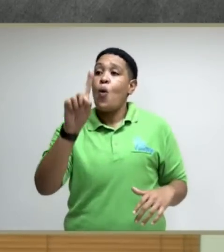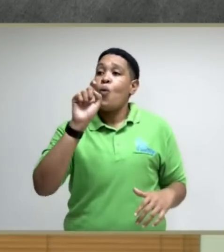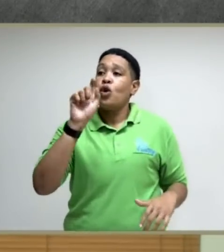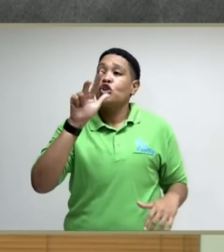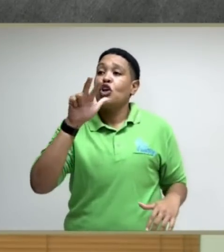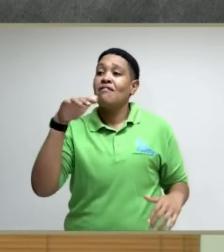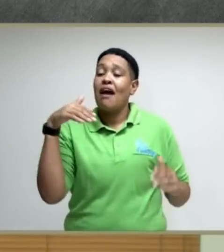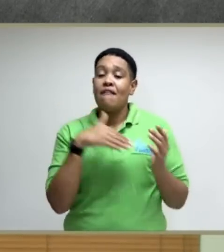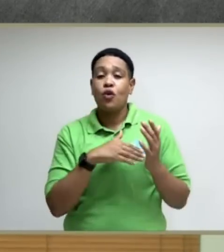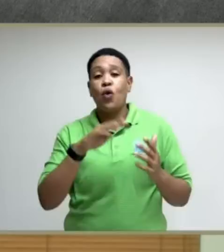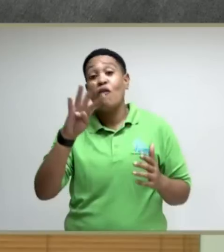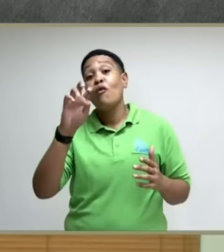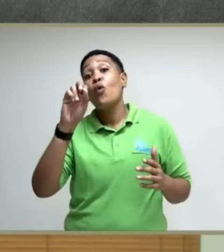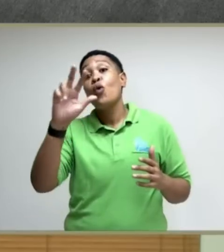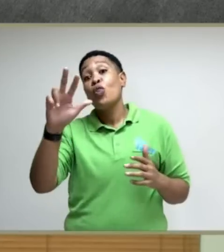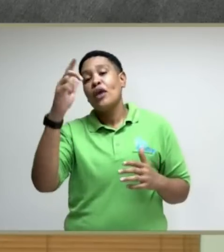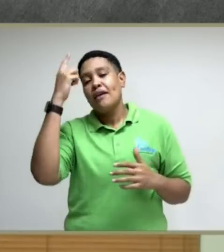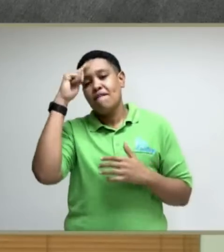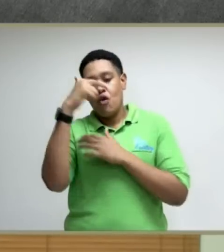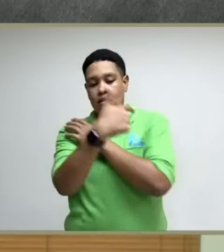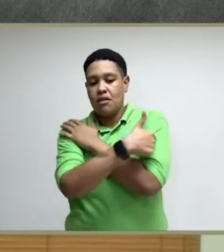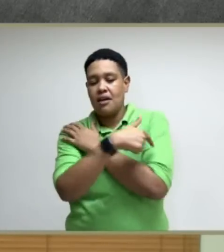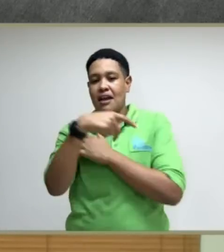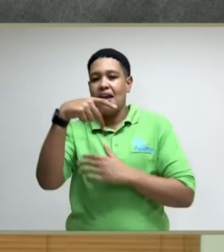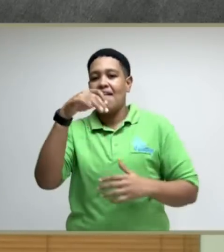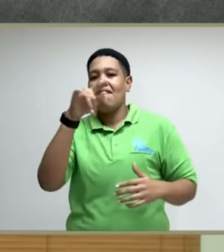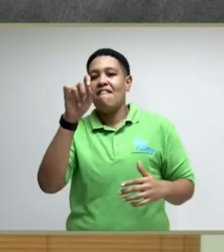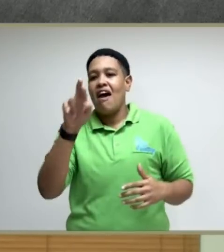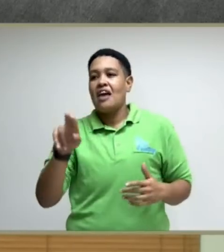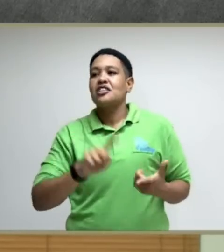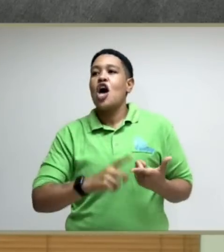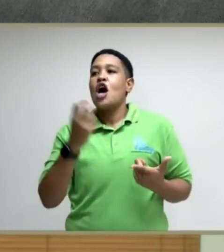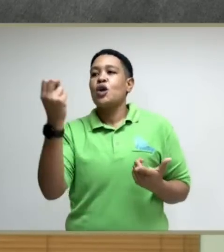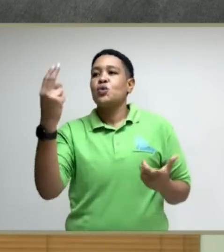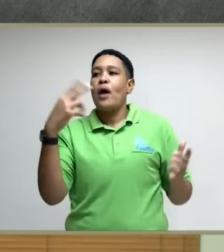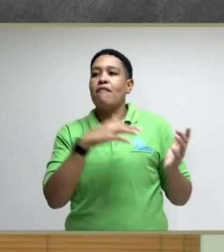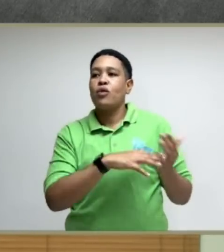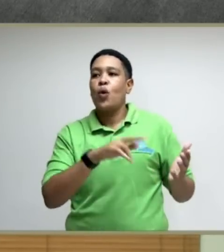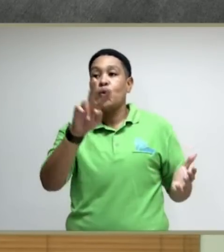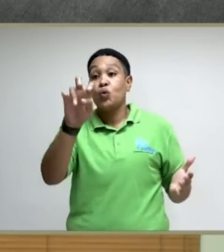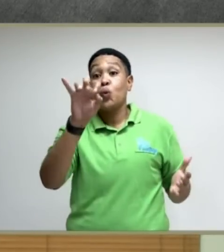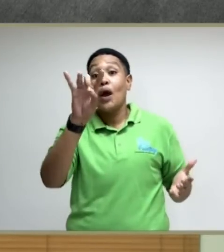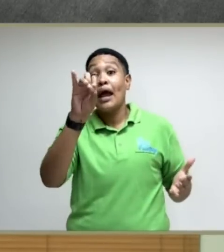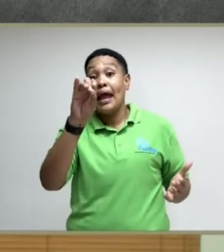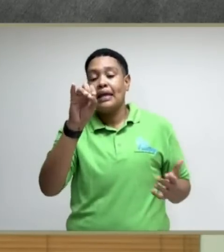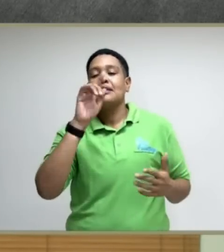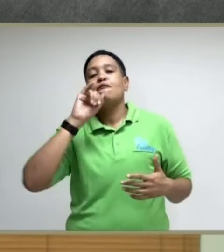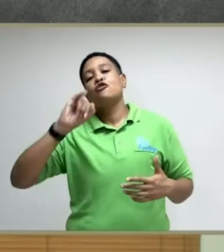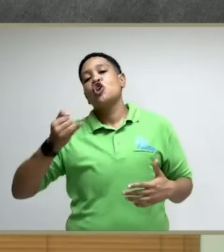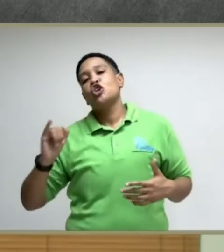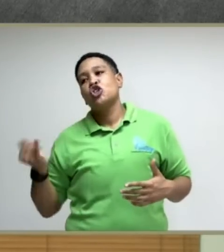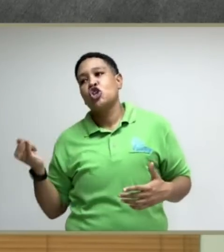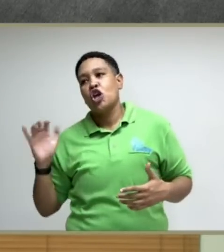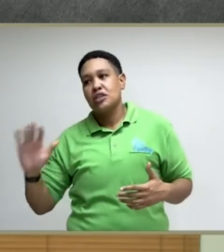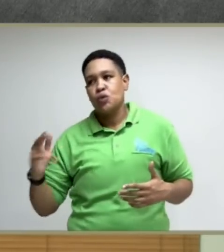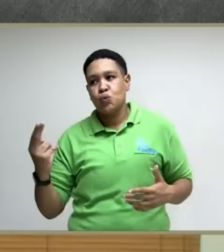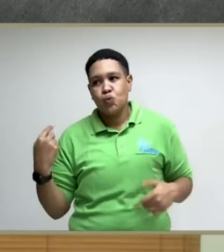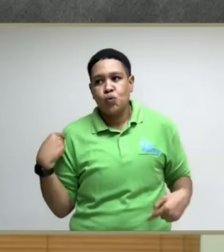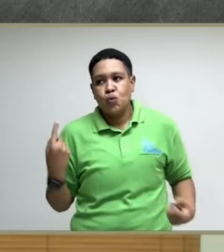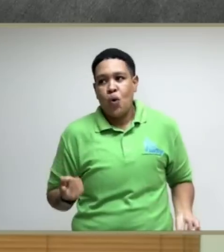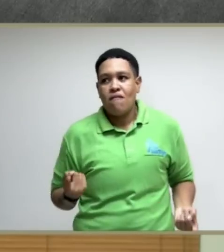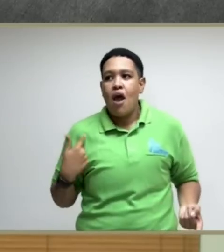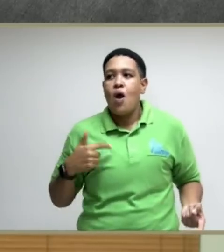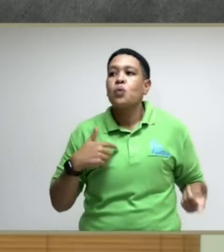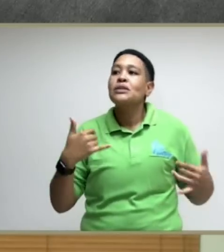135,403 doses of the Pfizer vaccine and 12,280 doses of the Johnson & Johnson vaccine. We